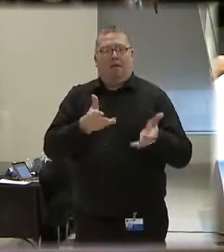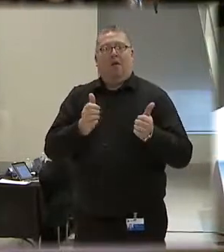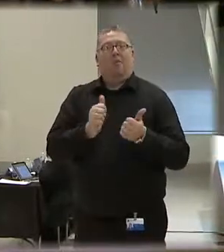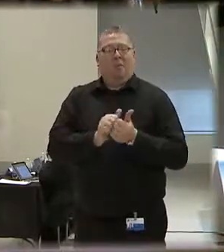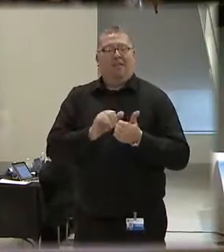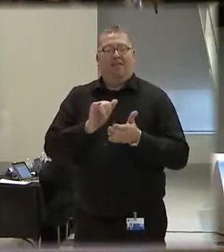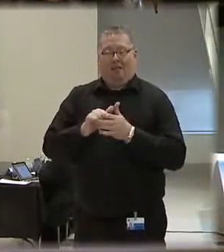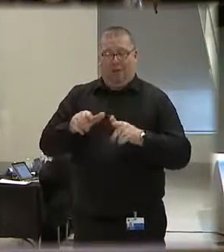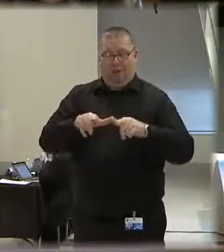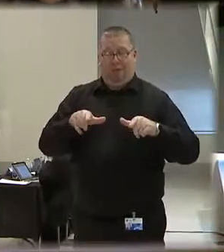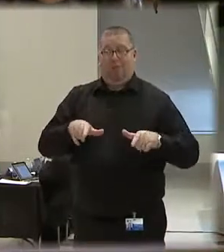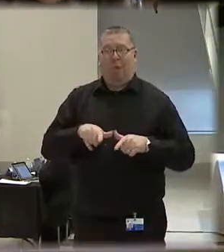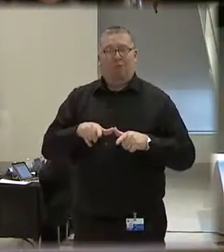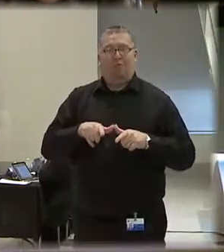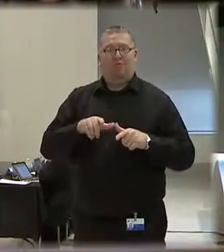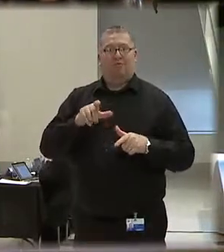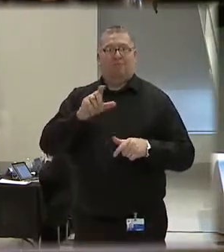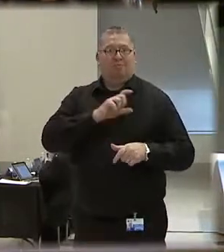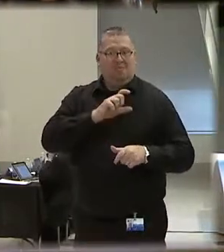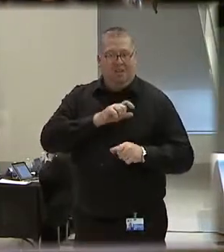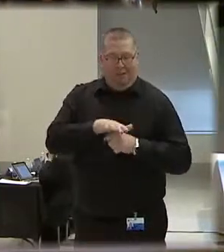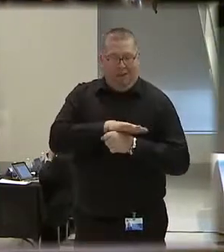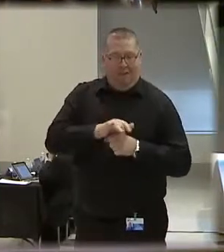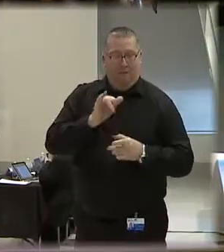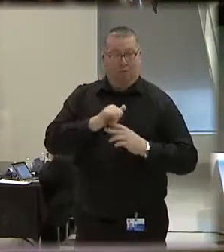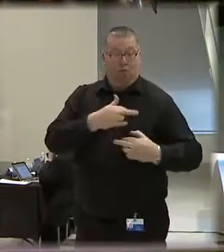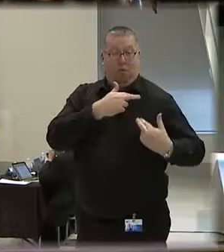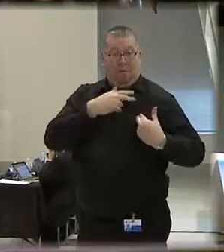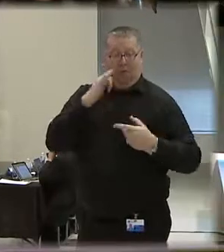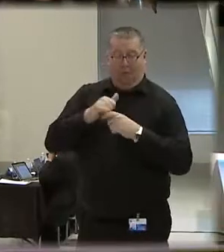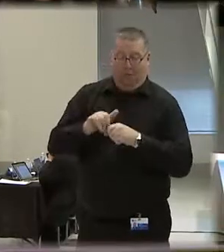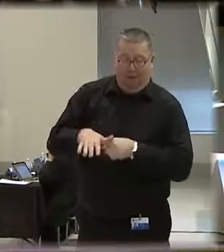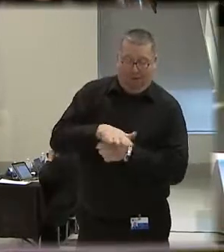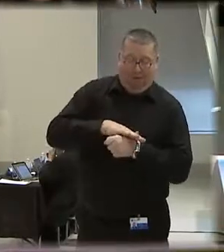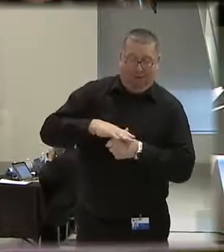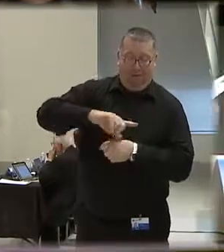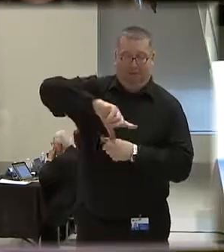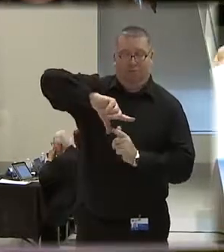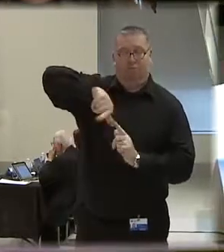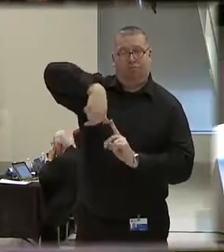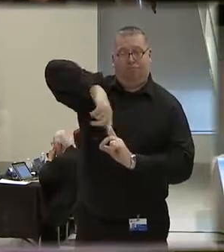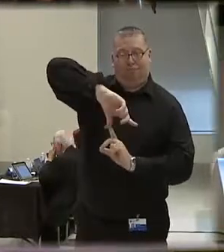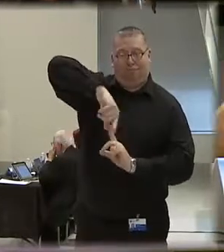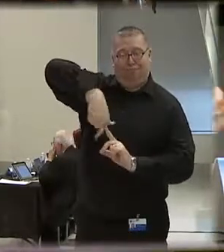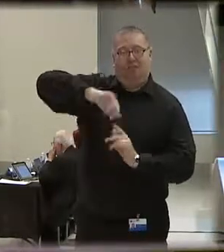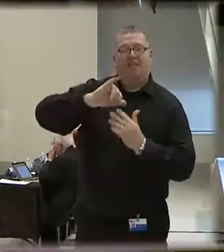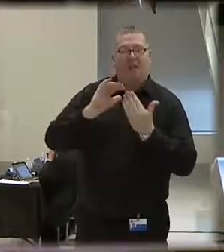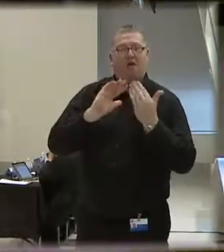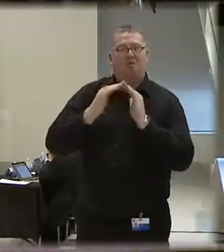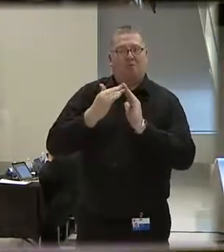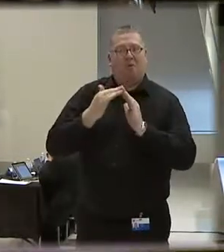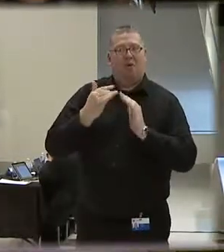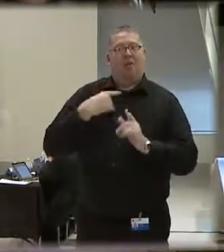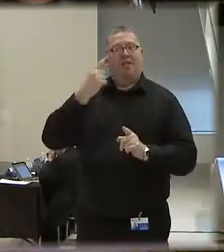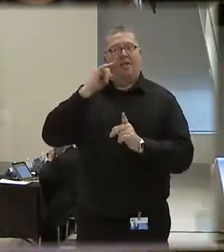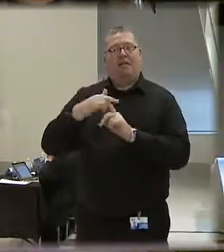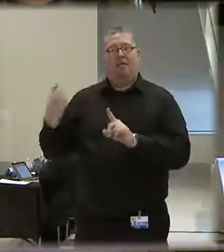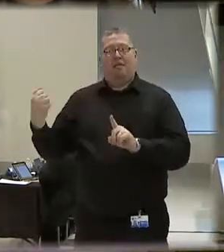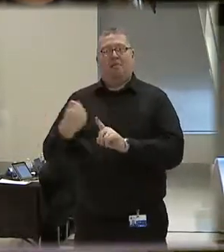patrol their jurisdiction. And so I want you to maybe unpack that a little bit for us and maybe talk